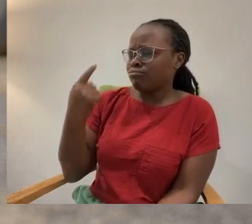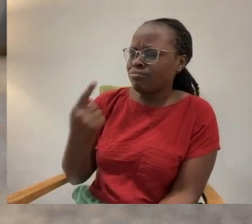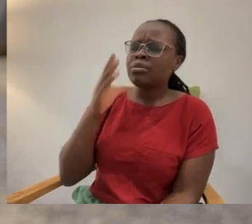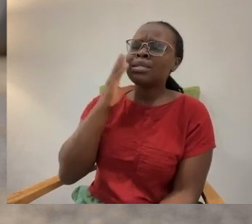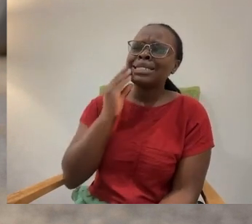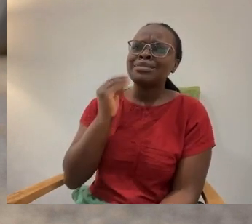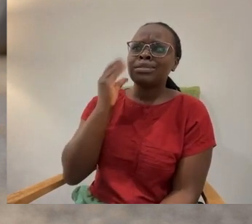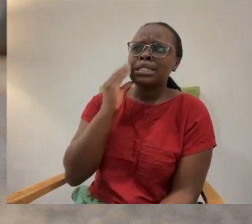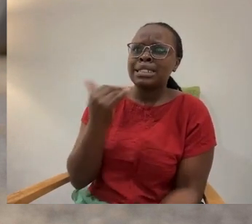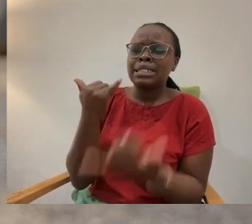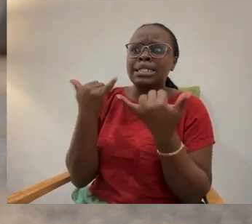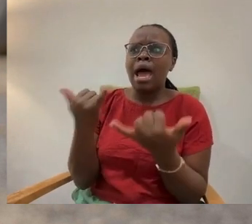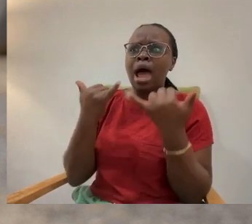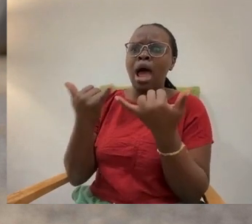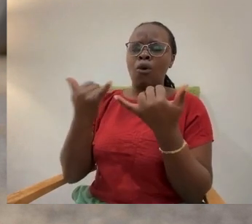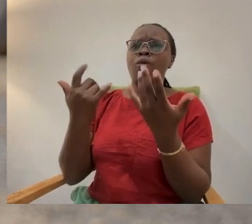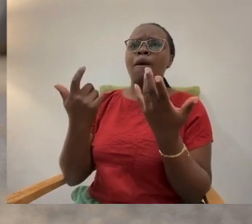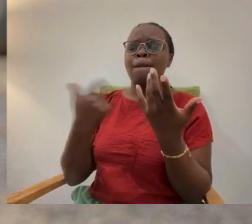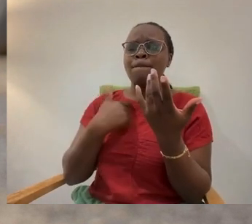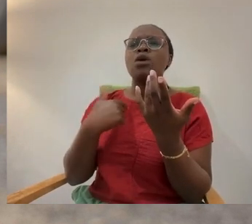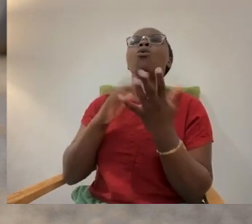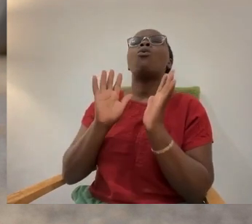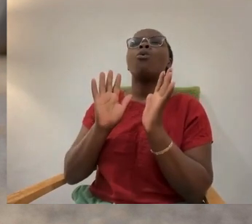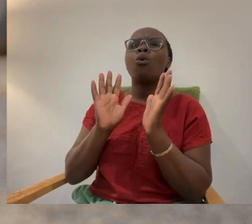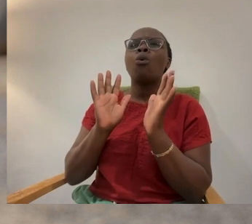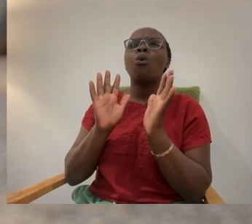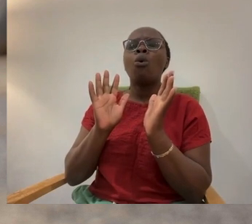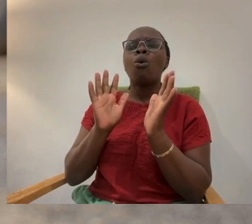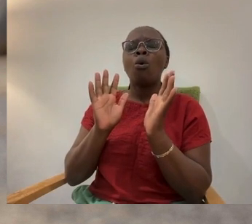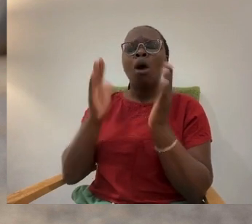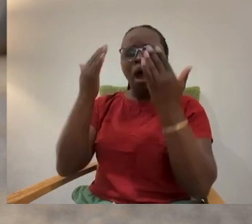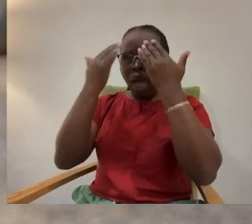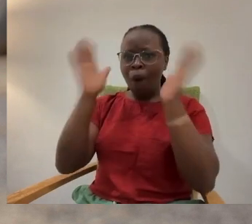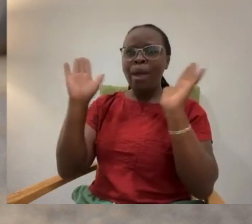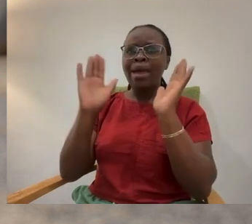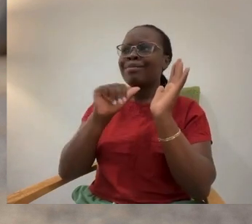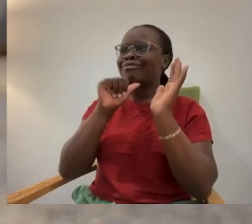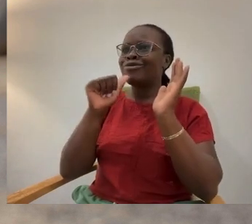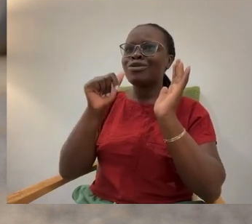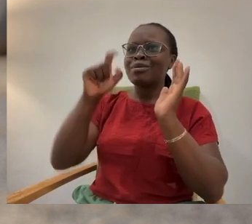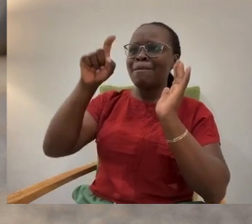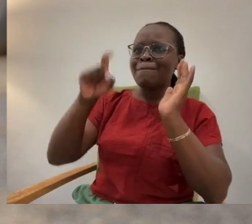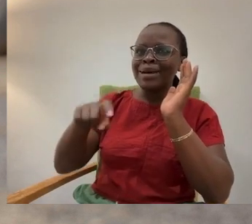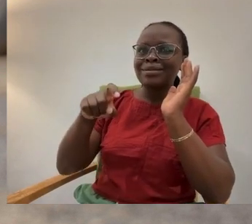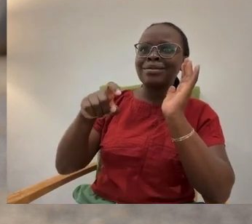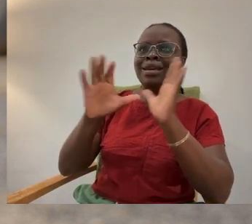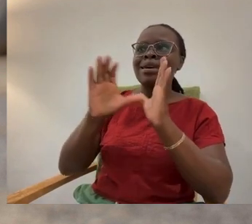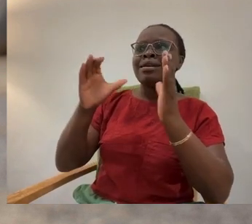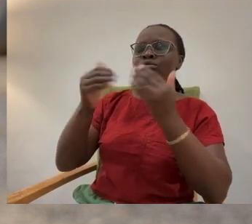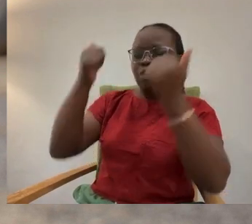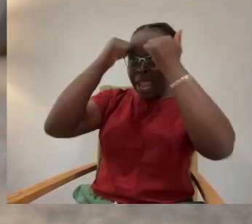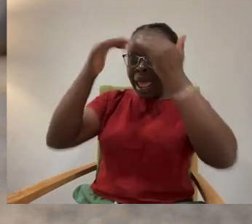or where I am at, I've now come to know that it's not a must for the learners to be in class